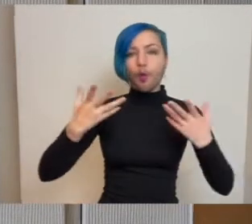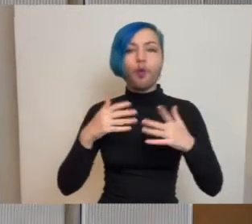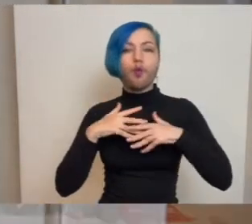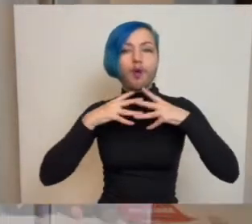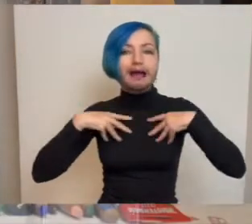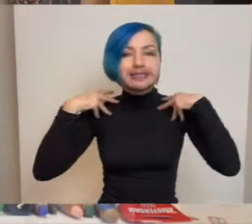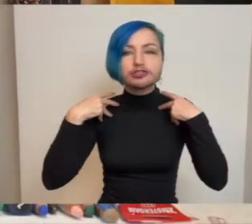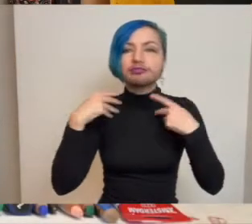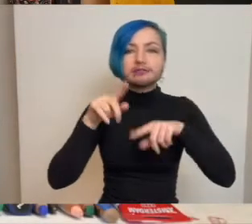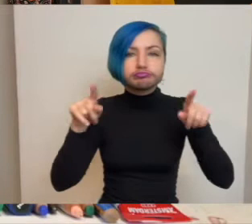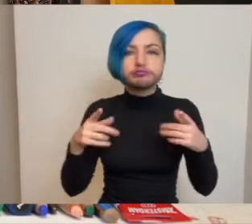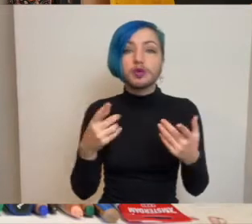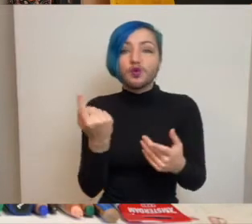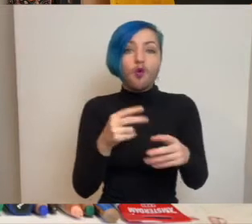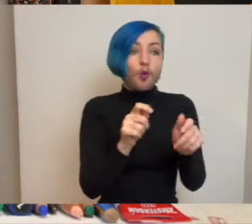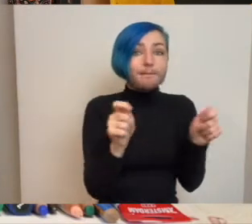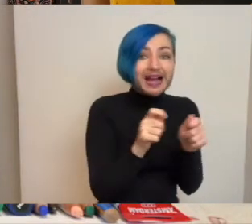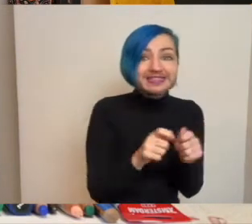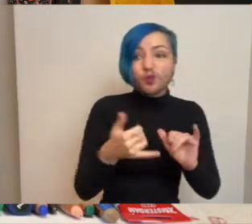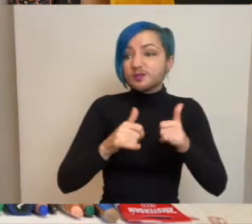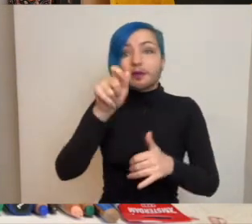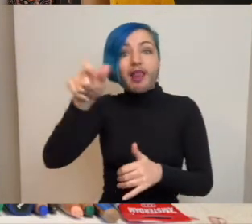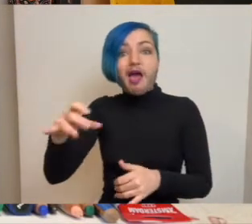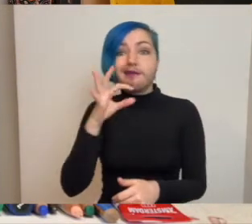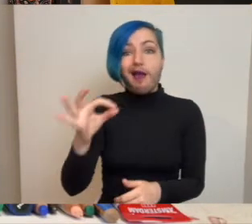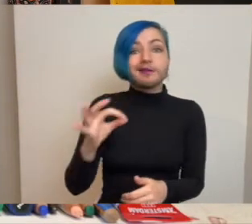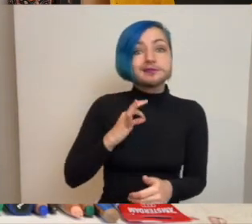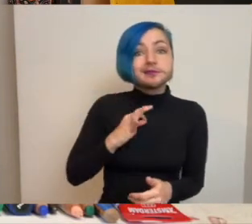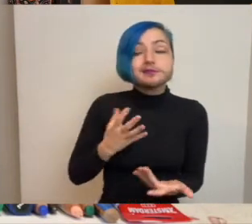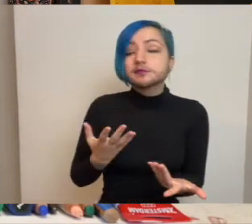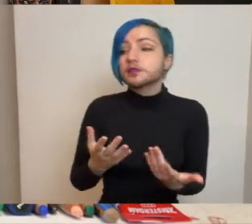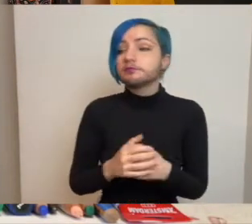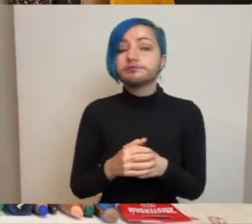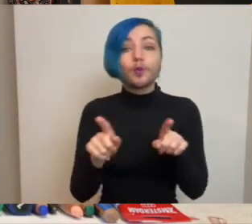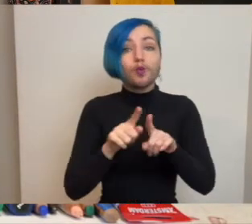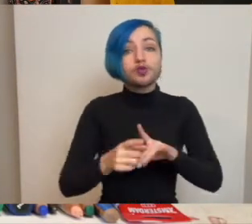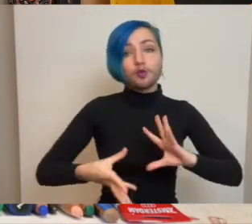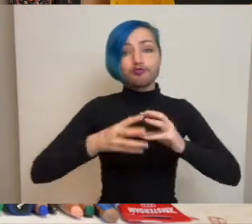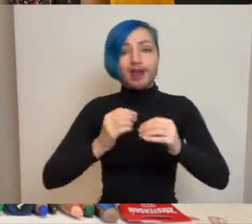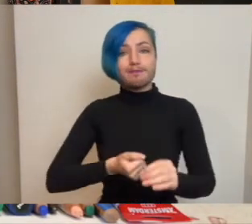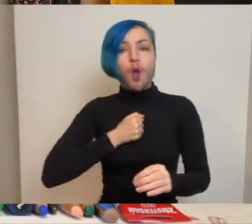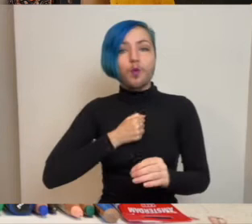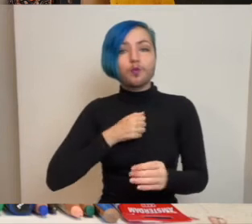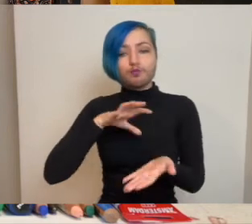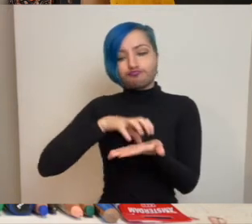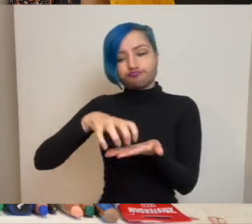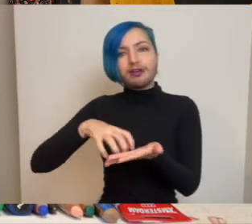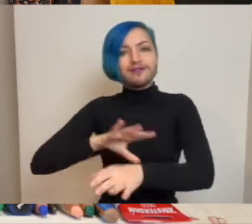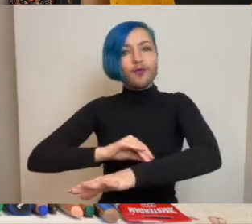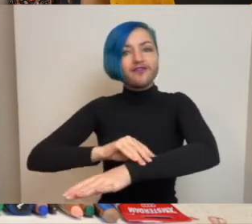for magazines, or sometimes specifically for clients. And also I'm a print designer, which means